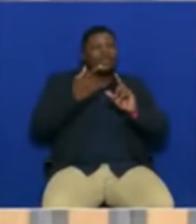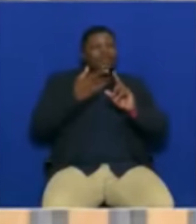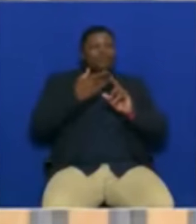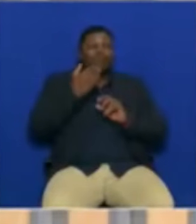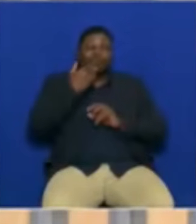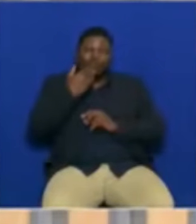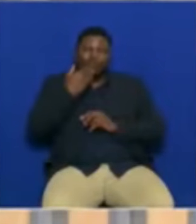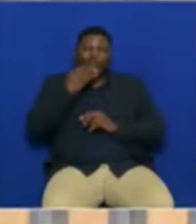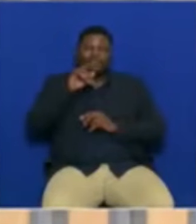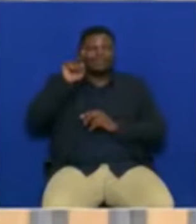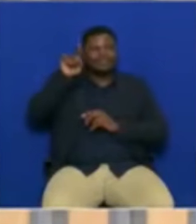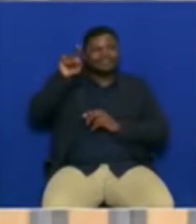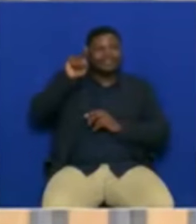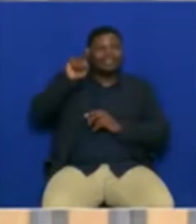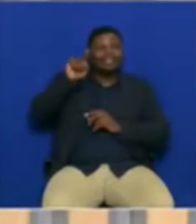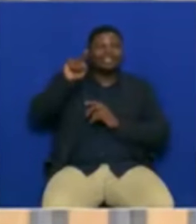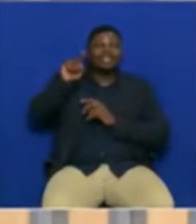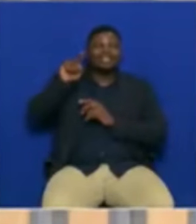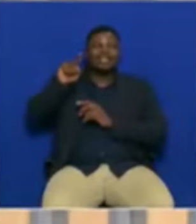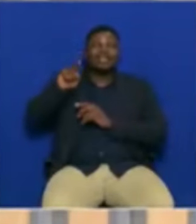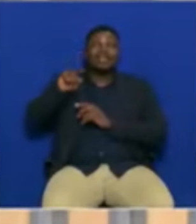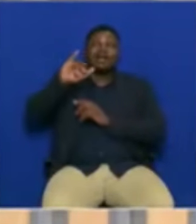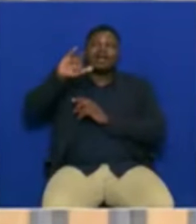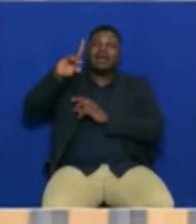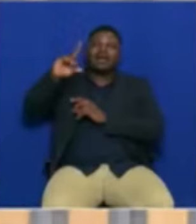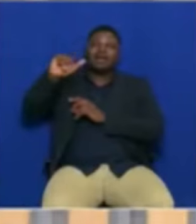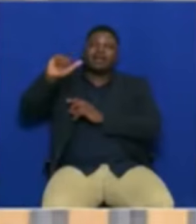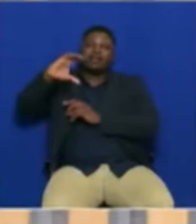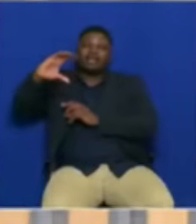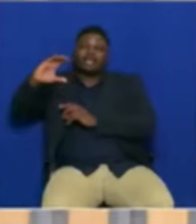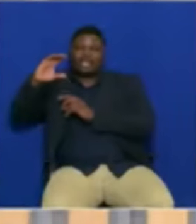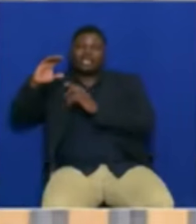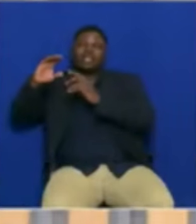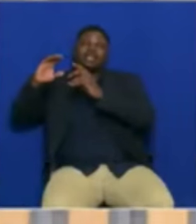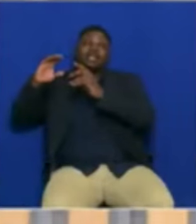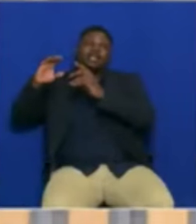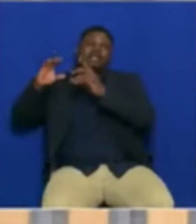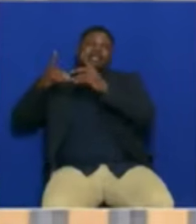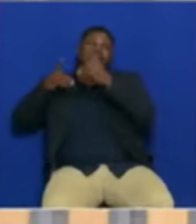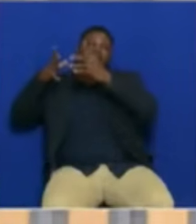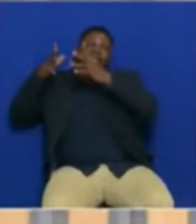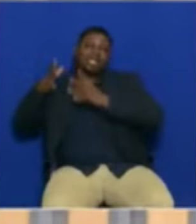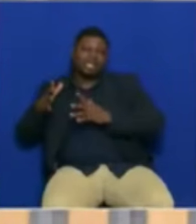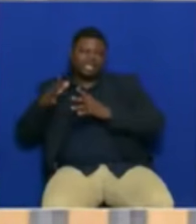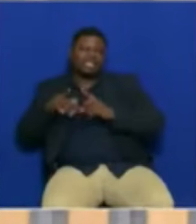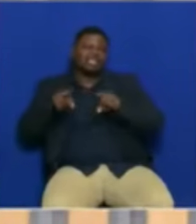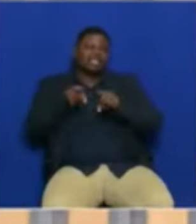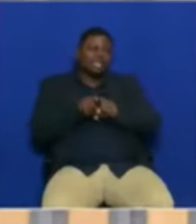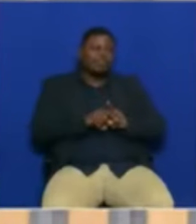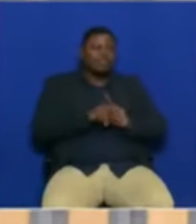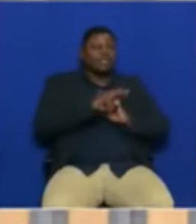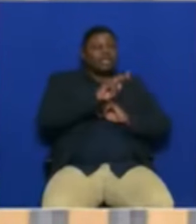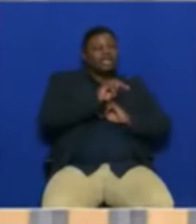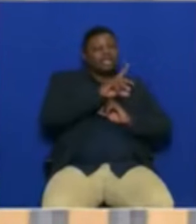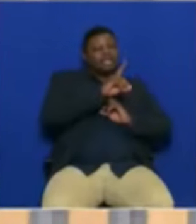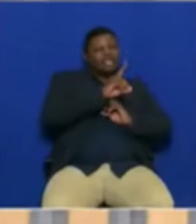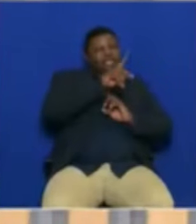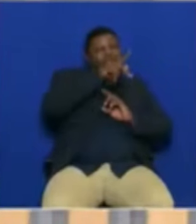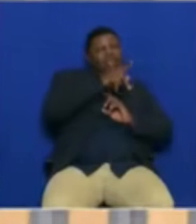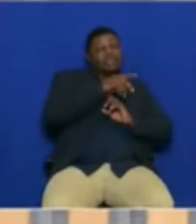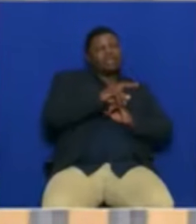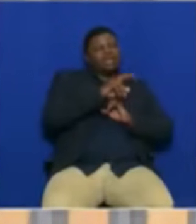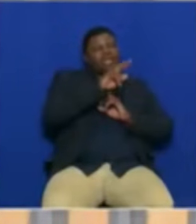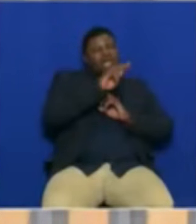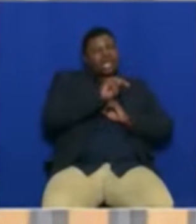the director, the investigating director, and the DPP, which seems to suggest that you had nothing to do